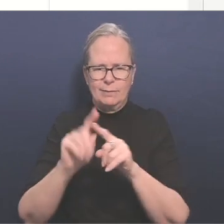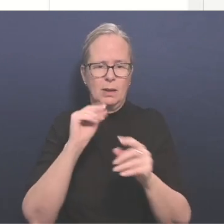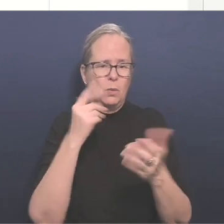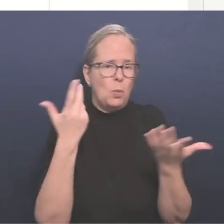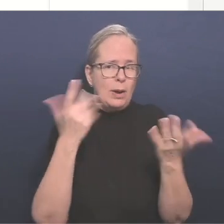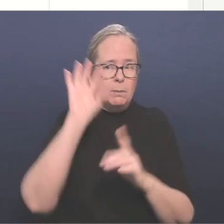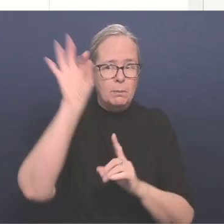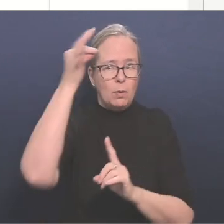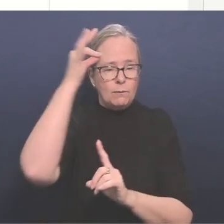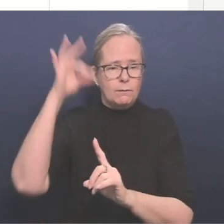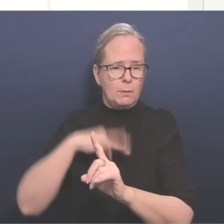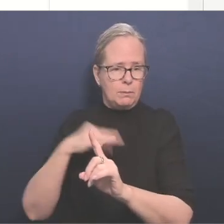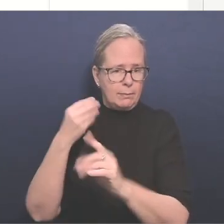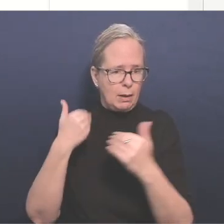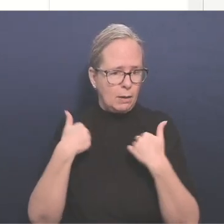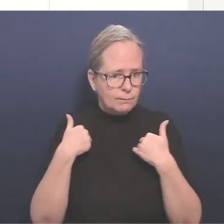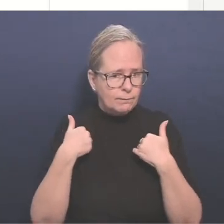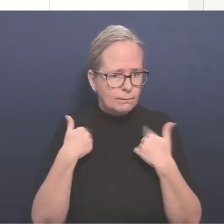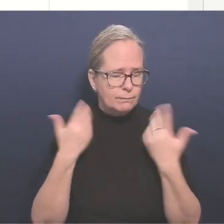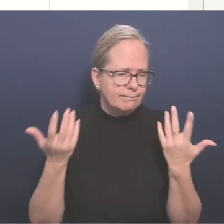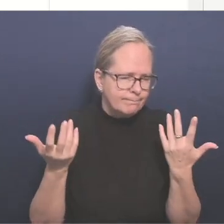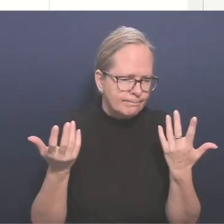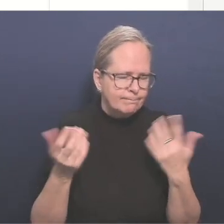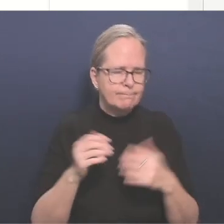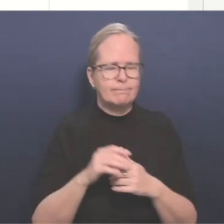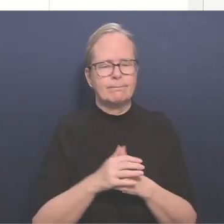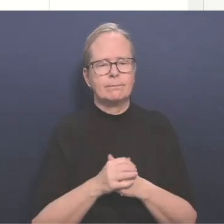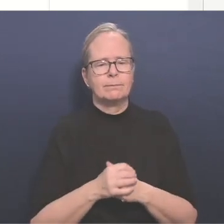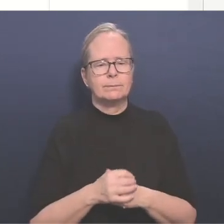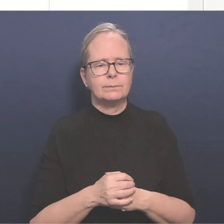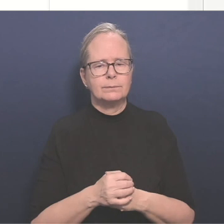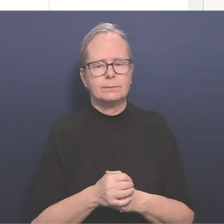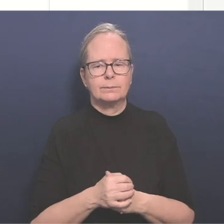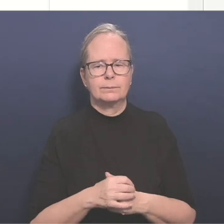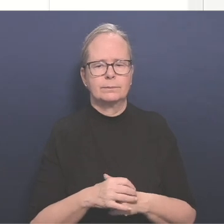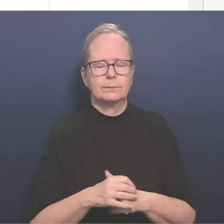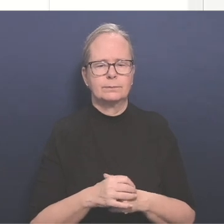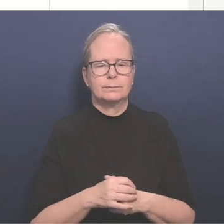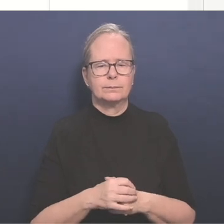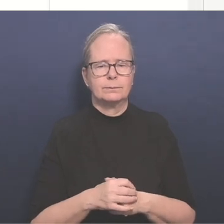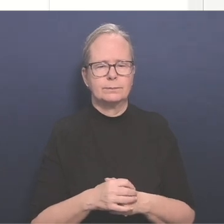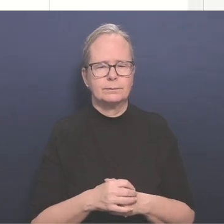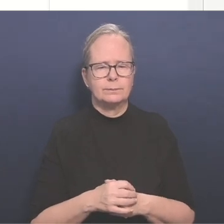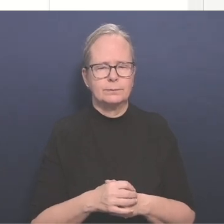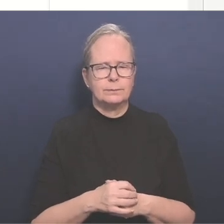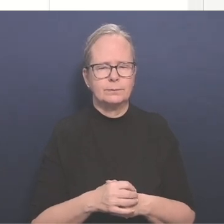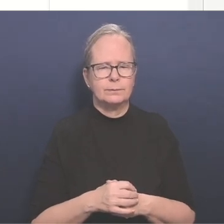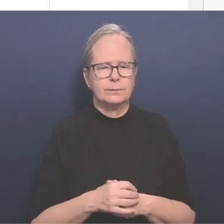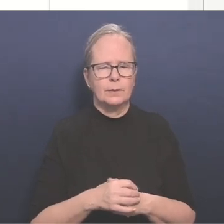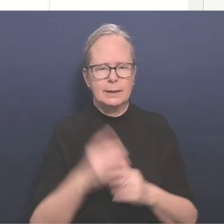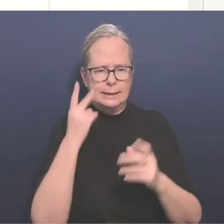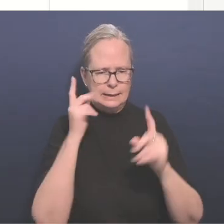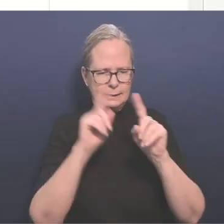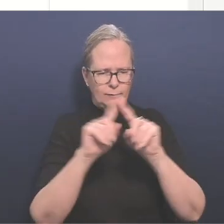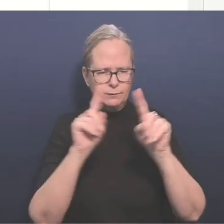your client will answer questions that are applicable to them, and eventually the tool will generate